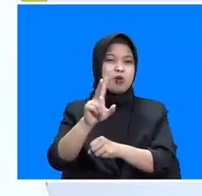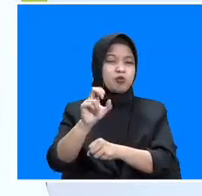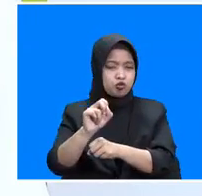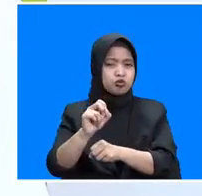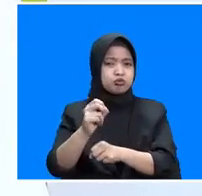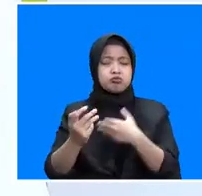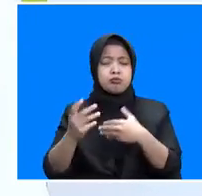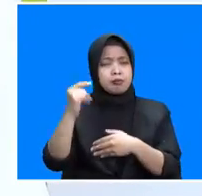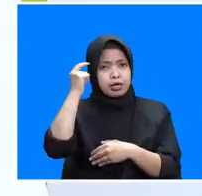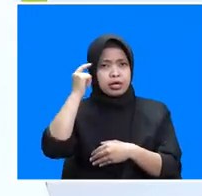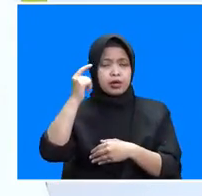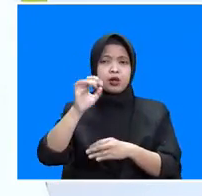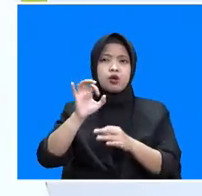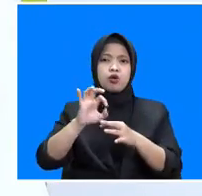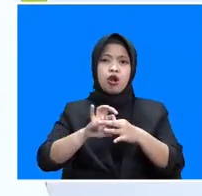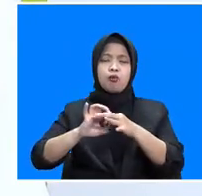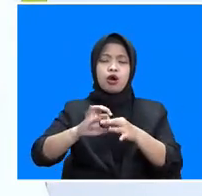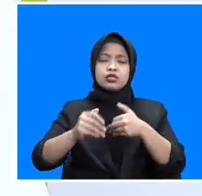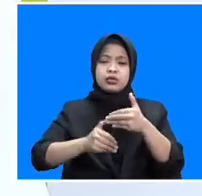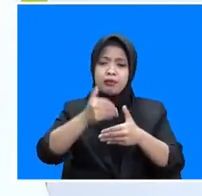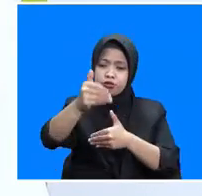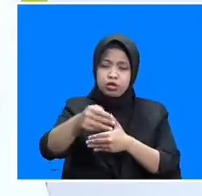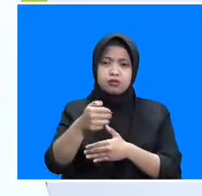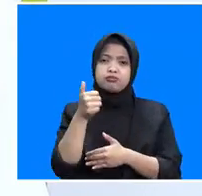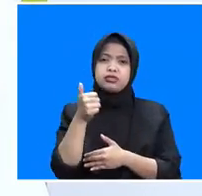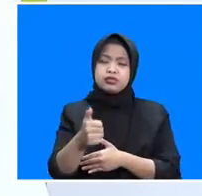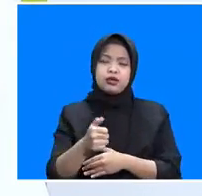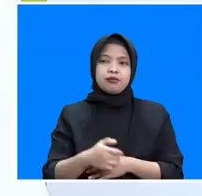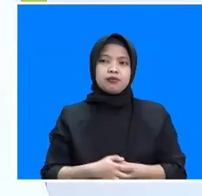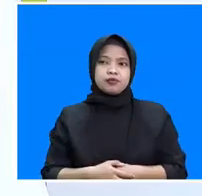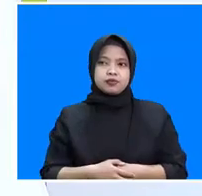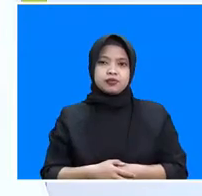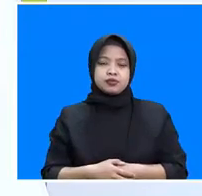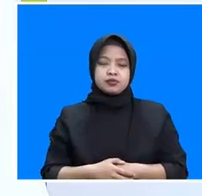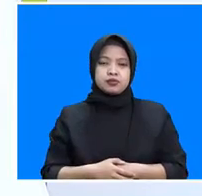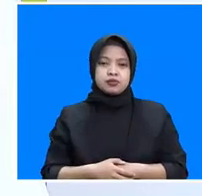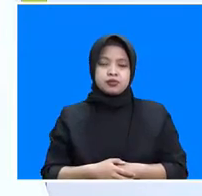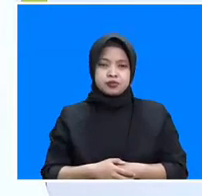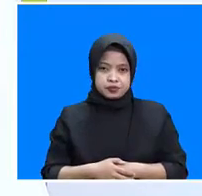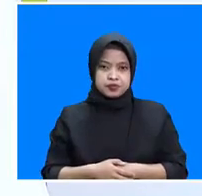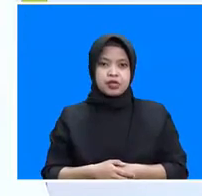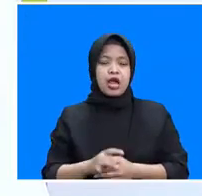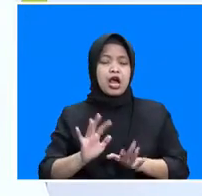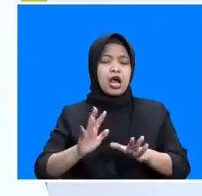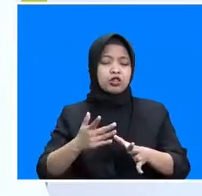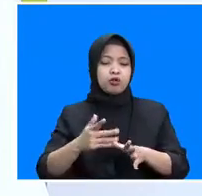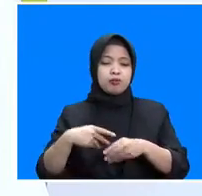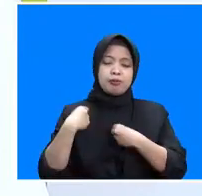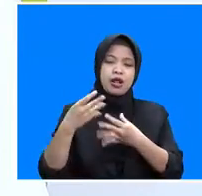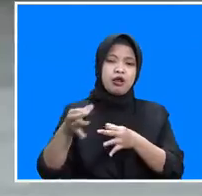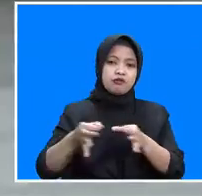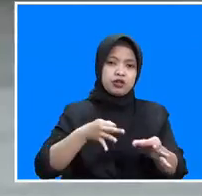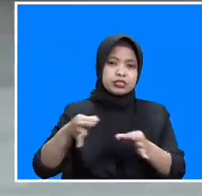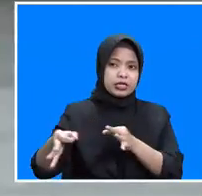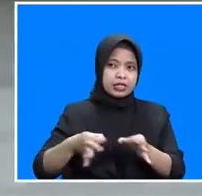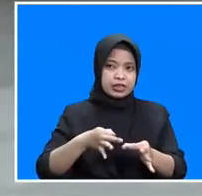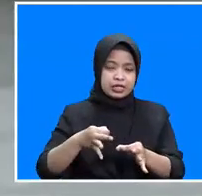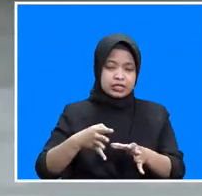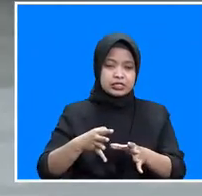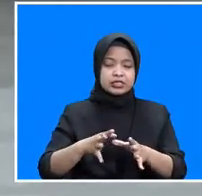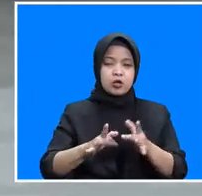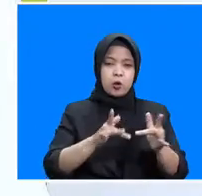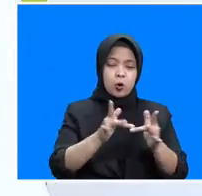build on our collaboration mm-hmm. and, you know, facilitate learning, two-way learning, mutually beneficial learning.